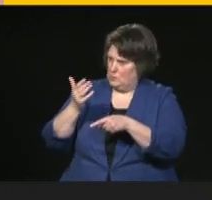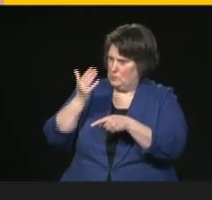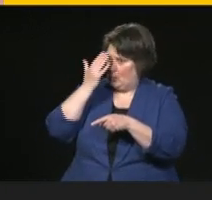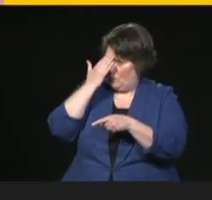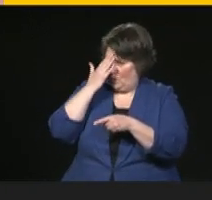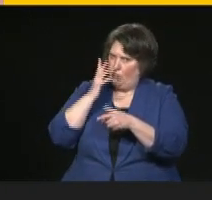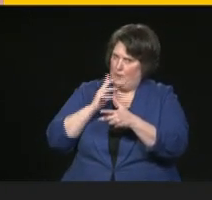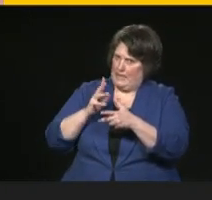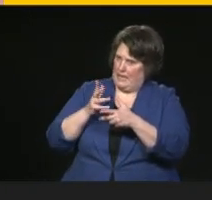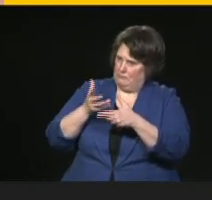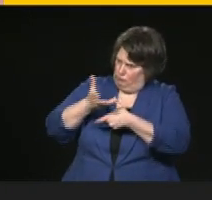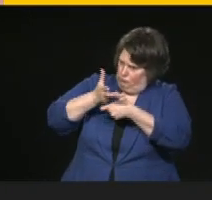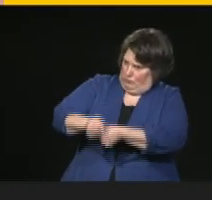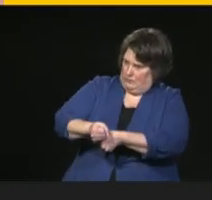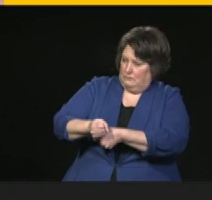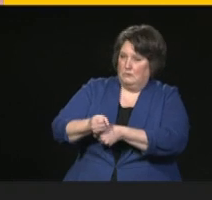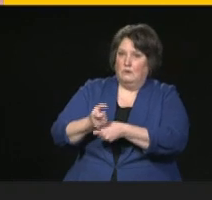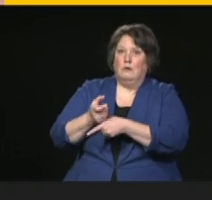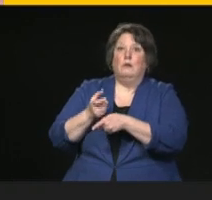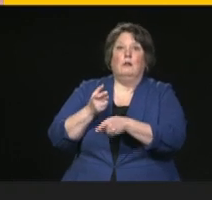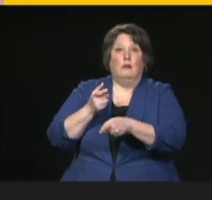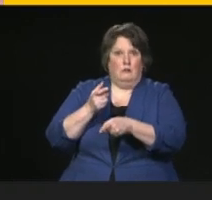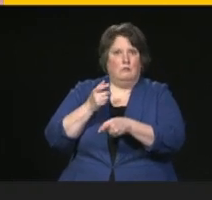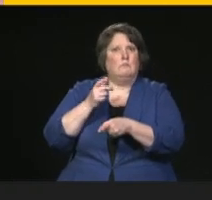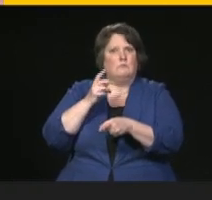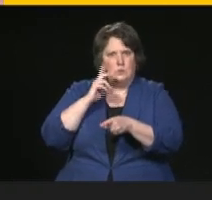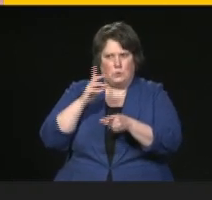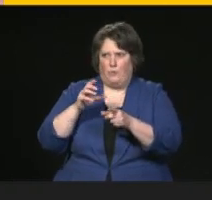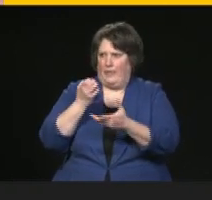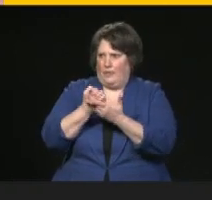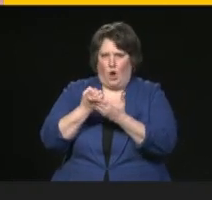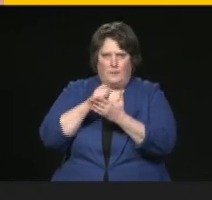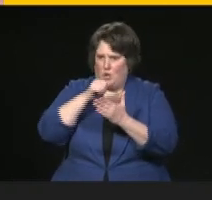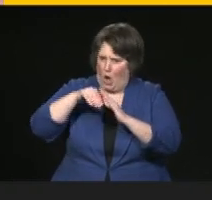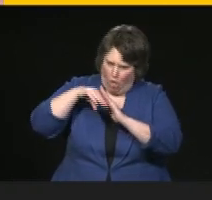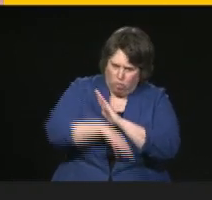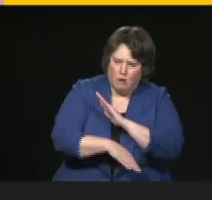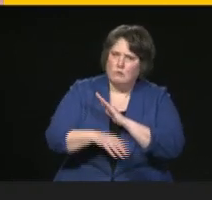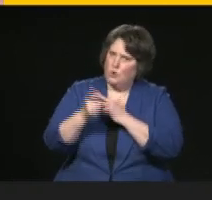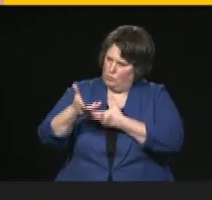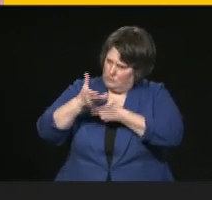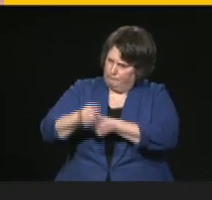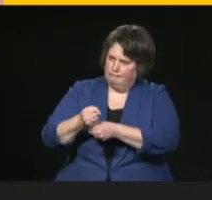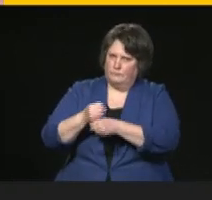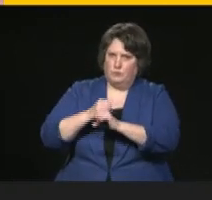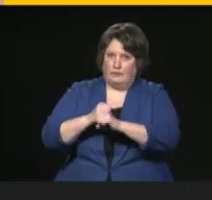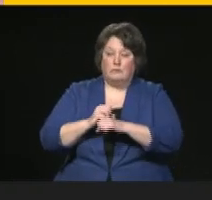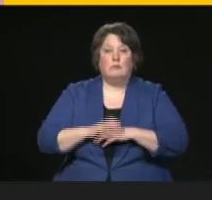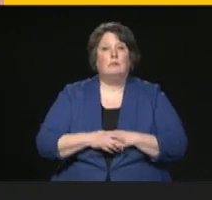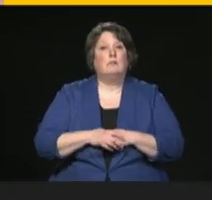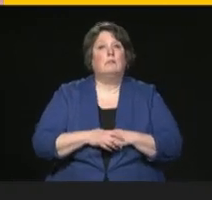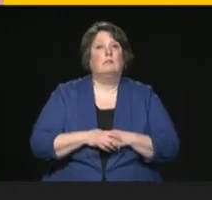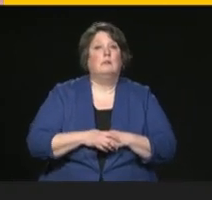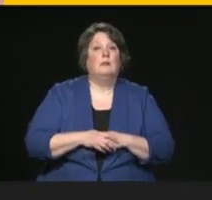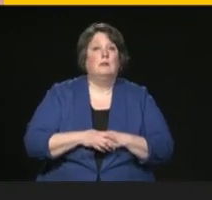economy will rebound in a few weeks. Third, there's a complementarity between these two benefits.